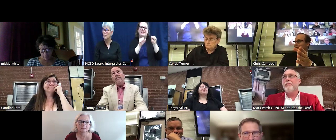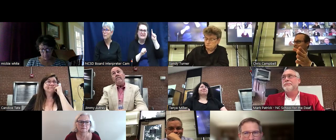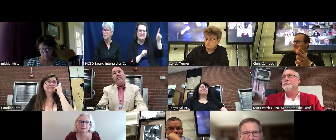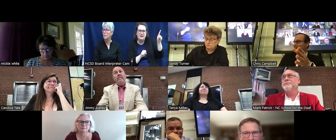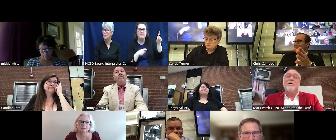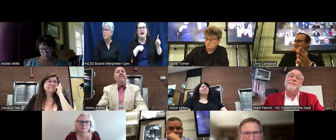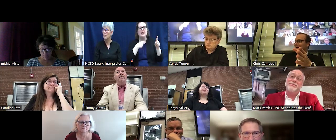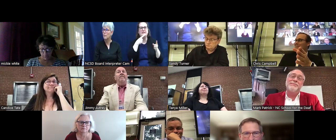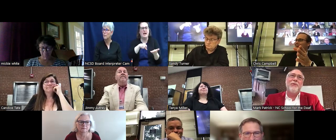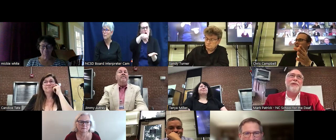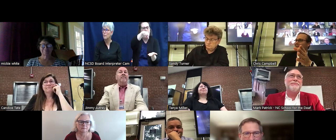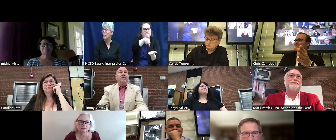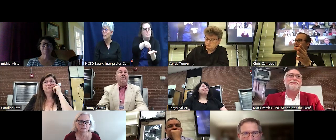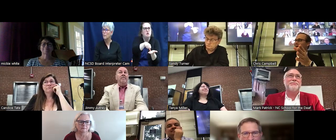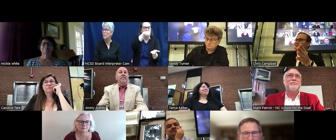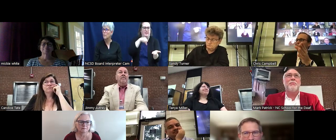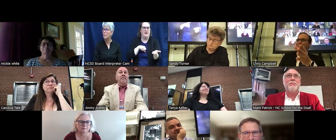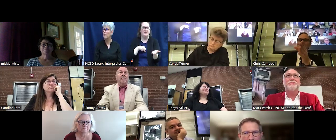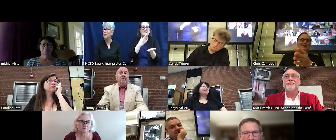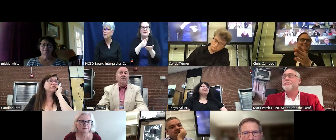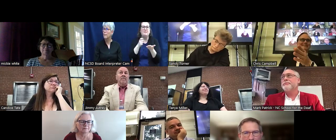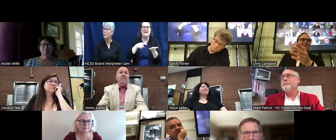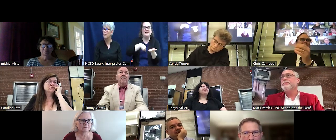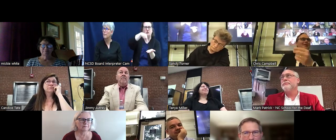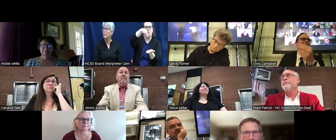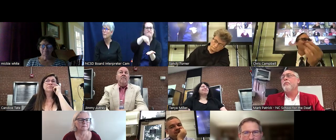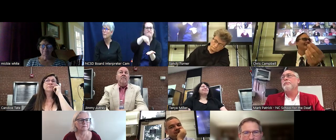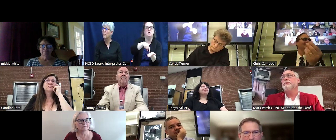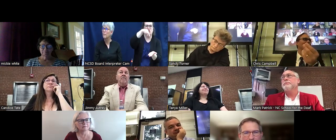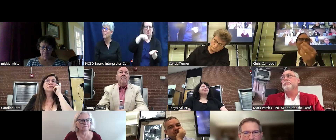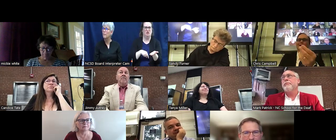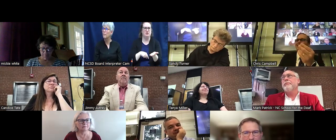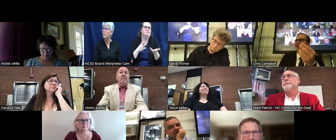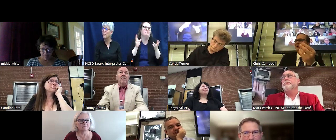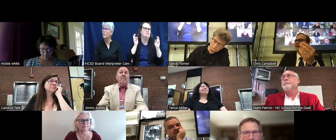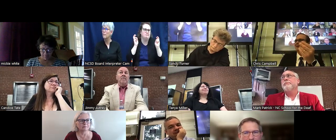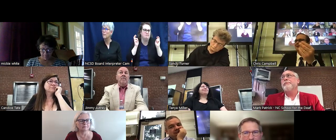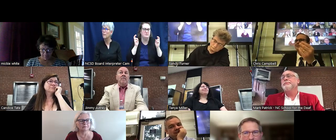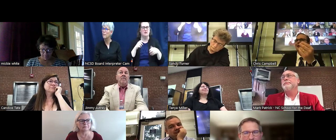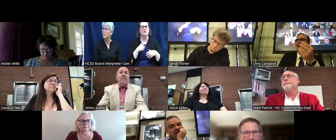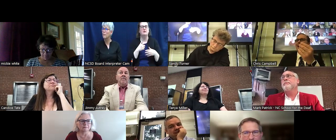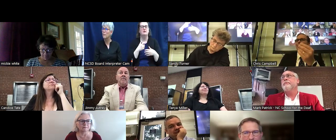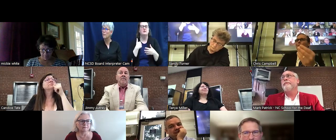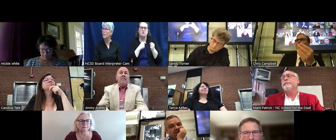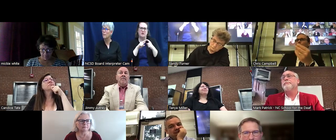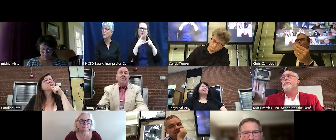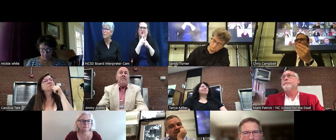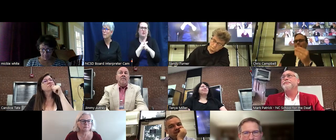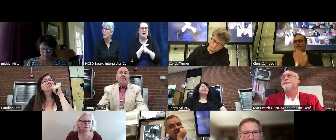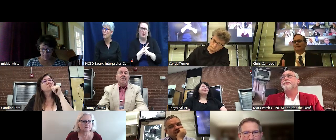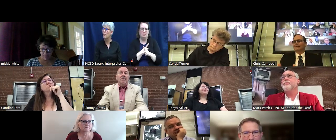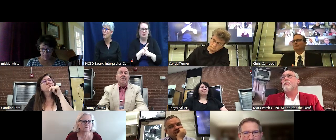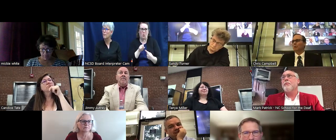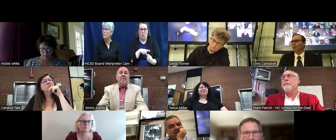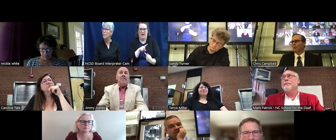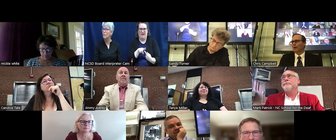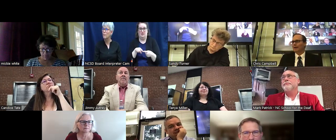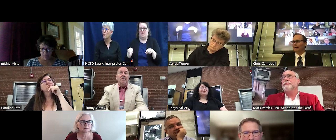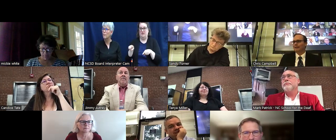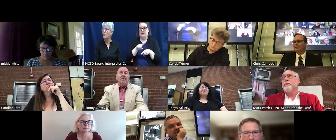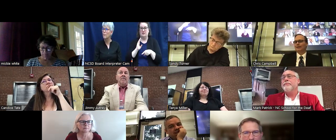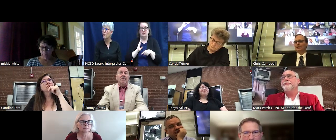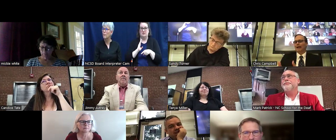button. Somebody has to be able to push the button. So one of the things we're working out is at what point does this board